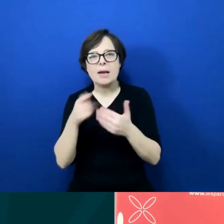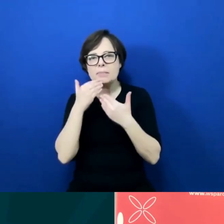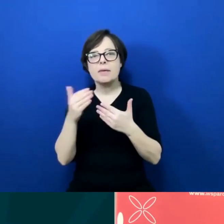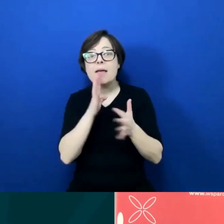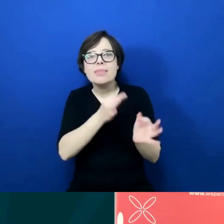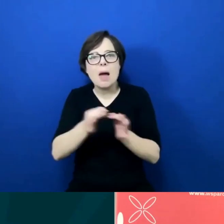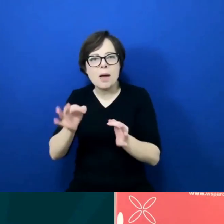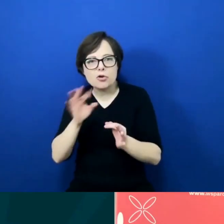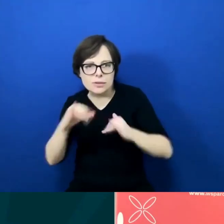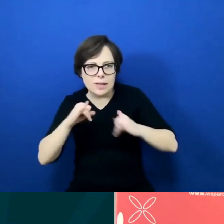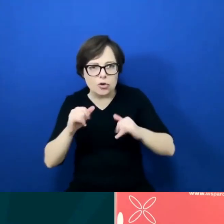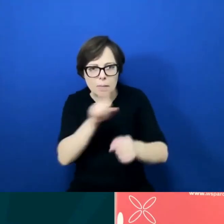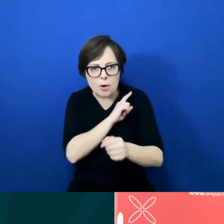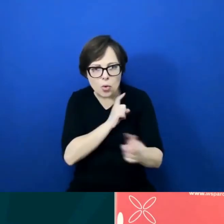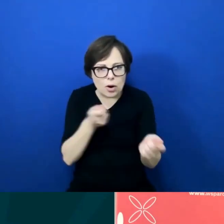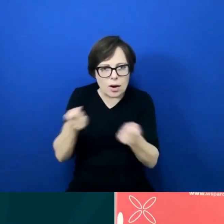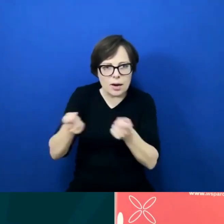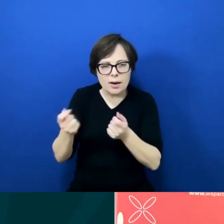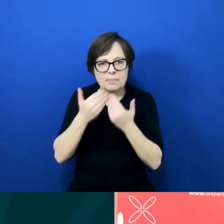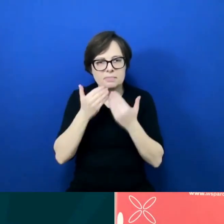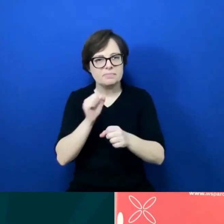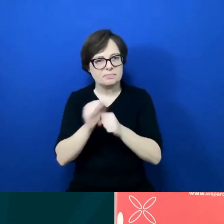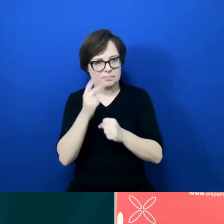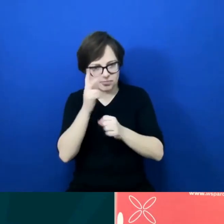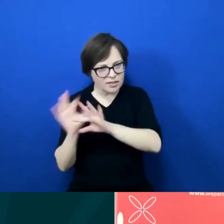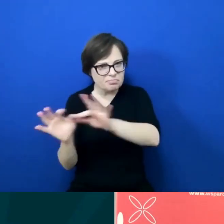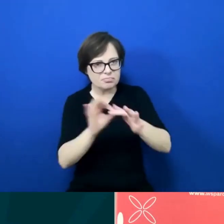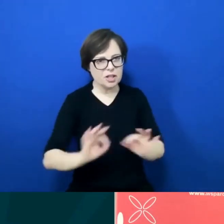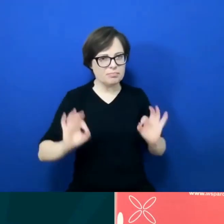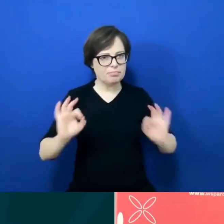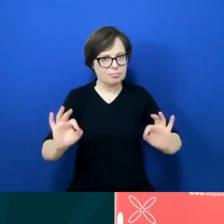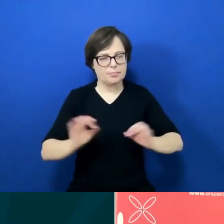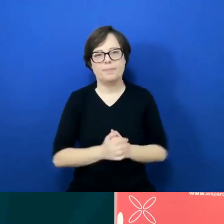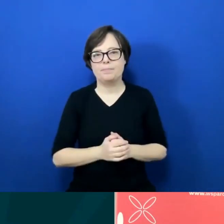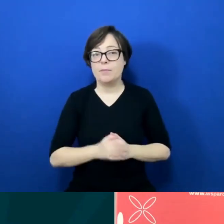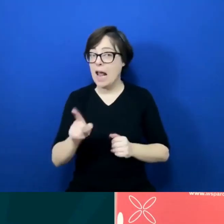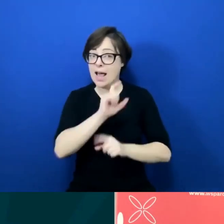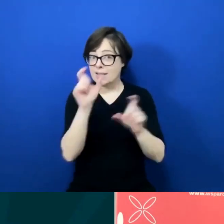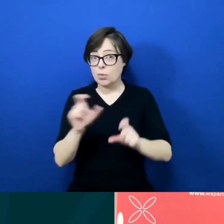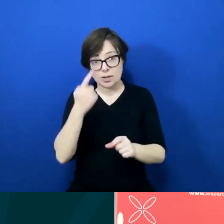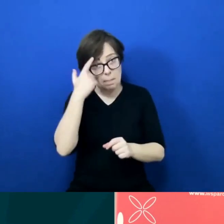or measurements that help to manage the system on a digital basis.